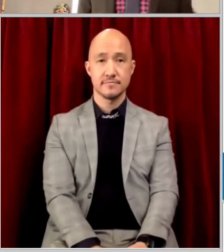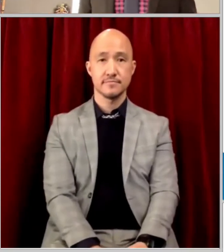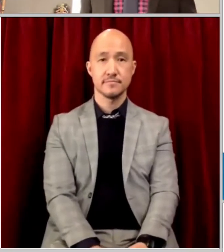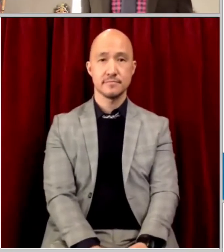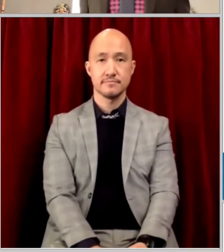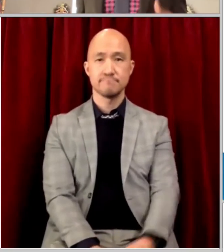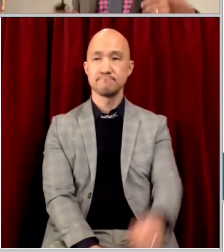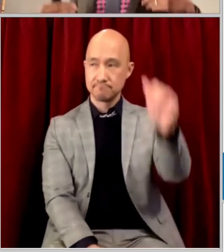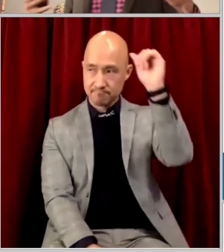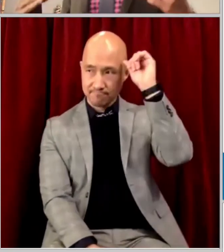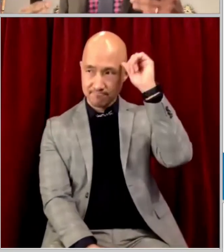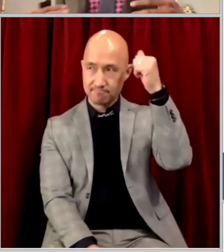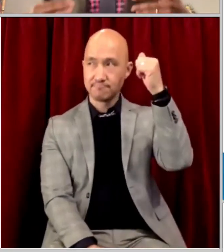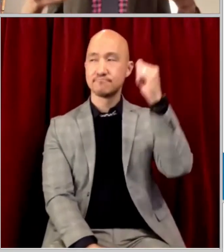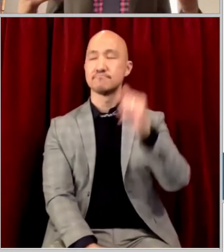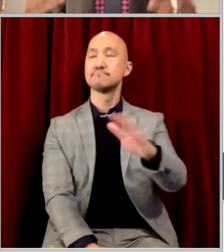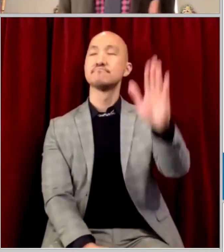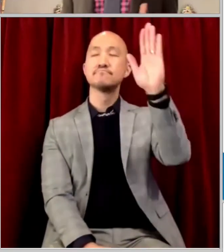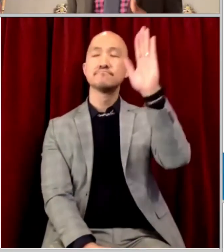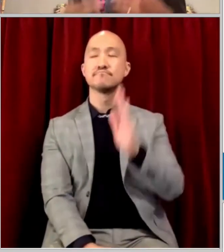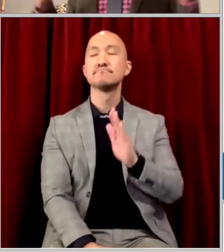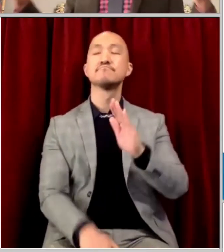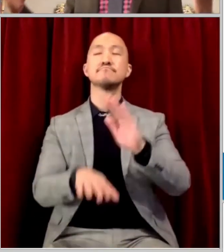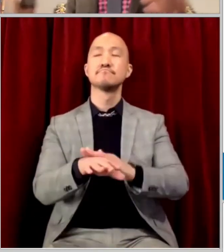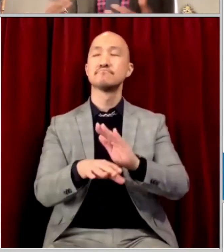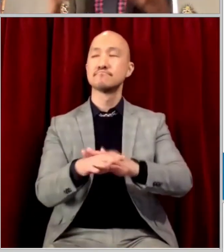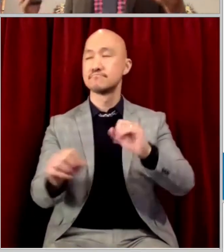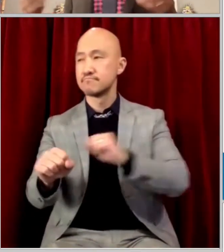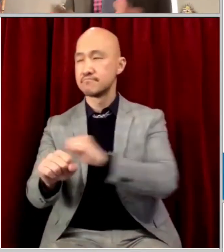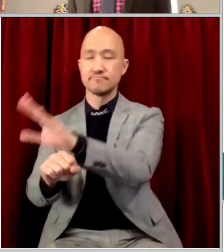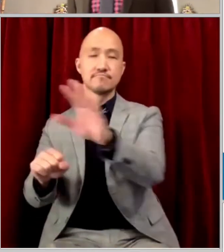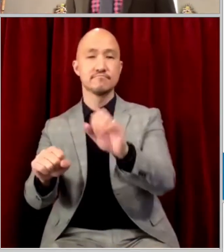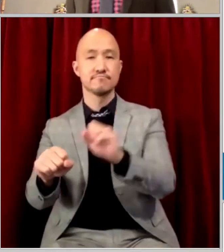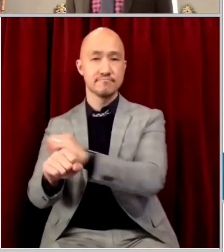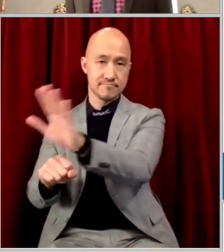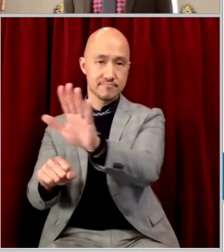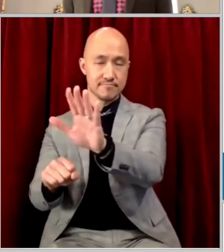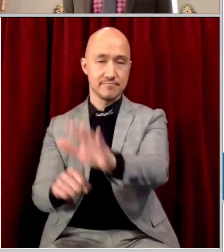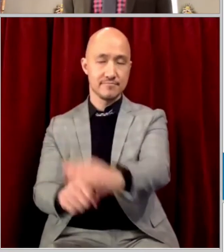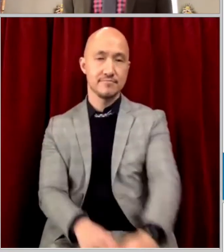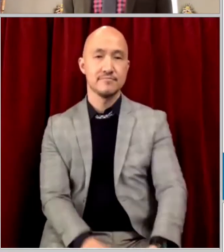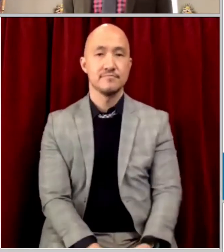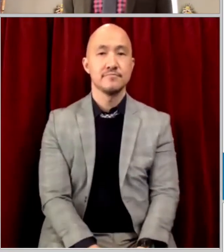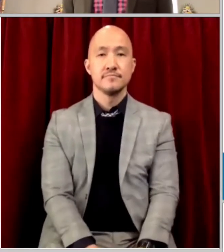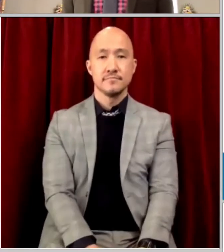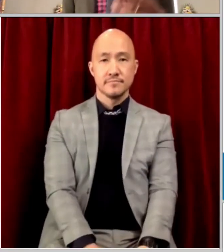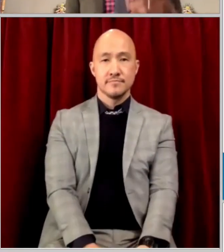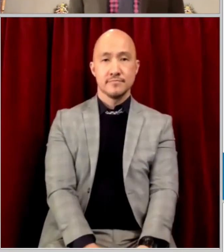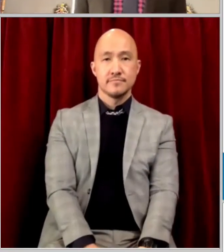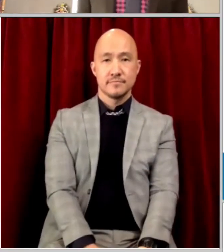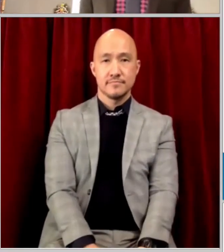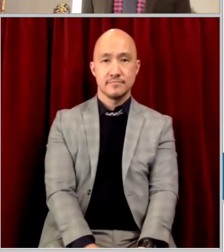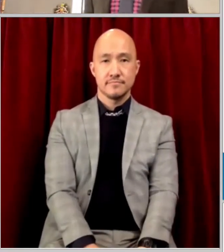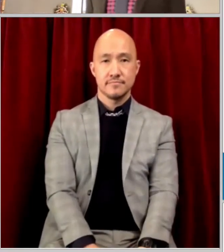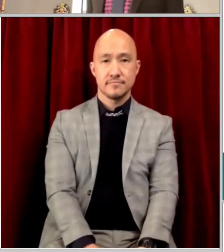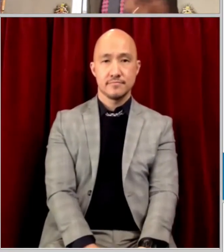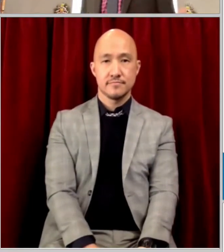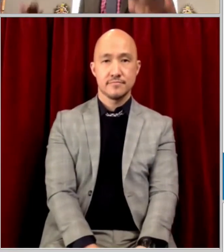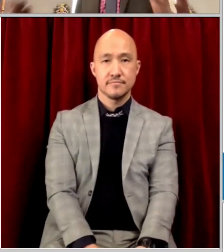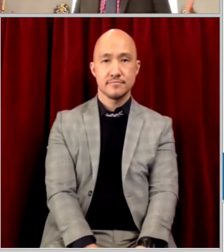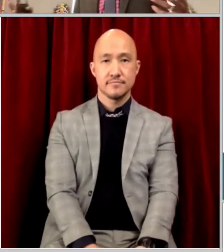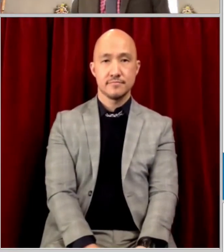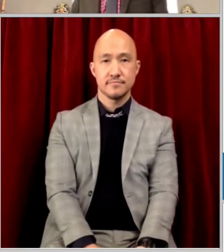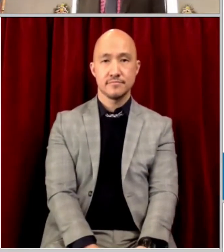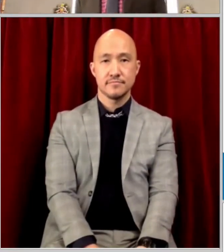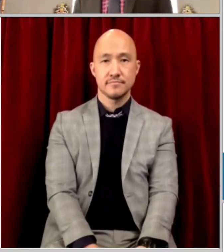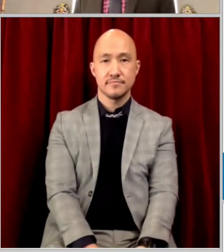be influencers, and we do that the way salt influences the world around it also. Let's talk about the salt effect, right? What does